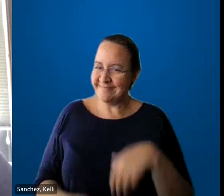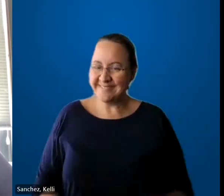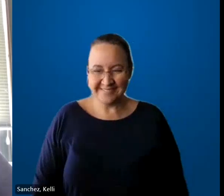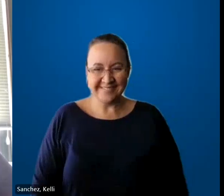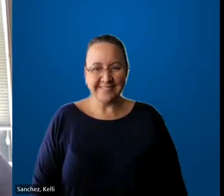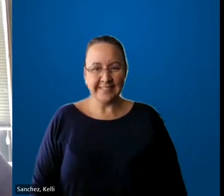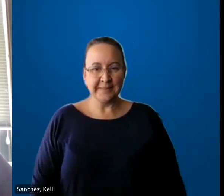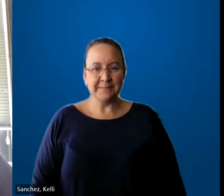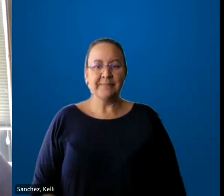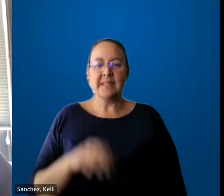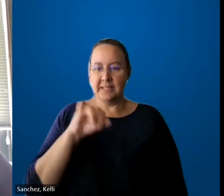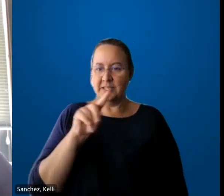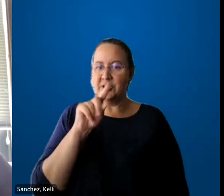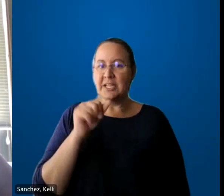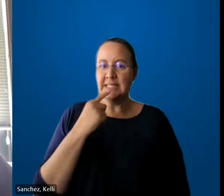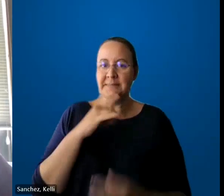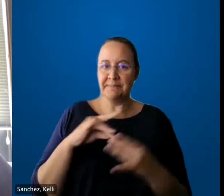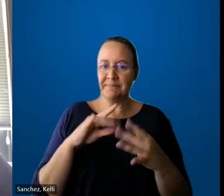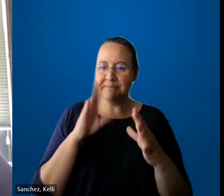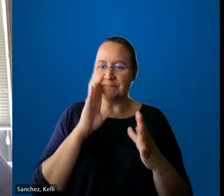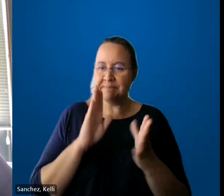I guess I'll go.